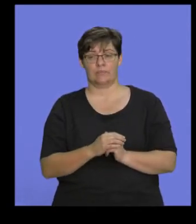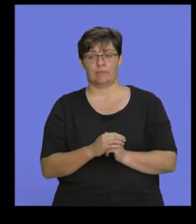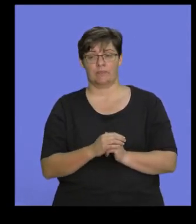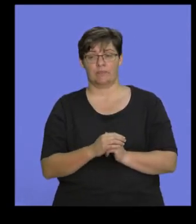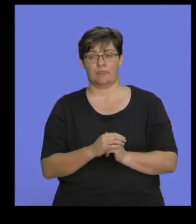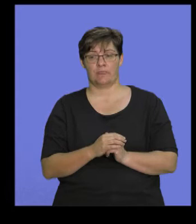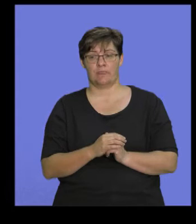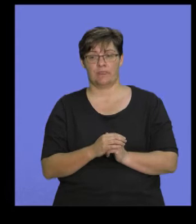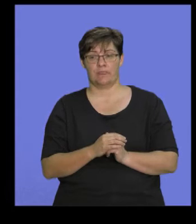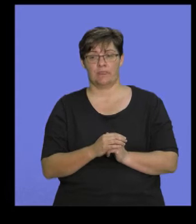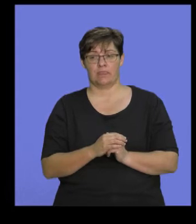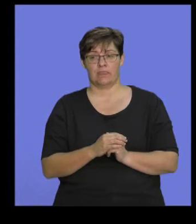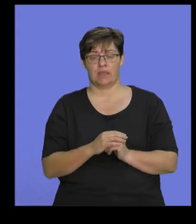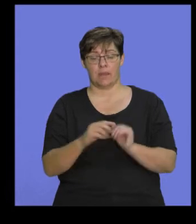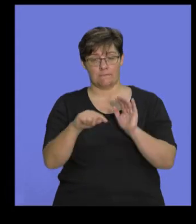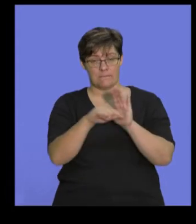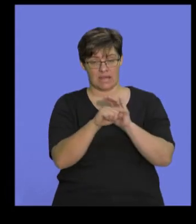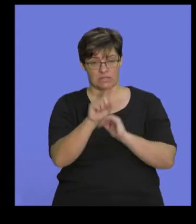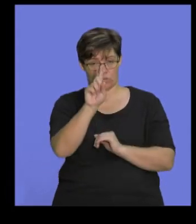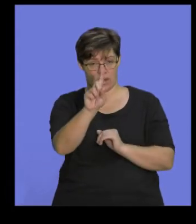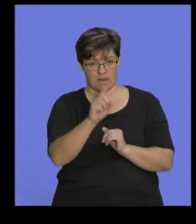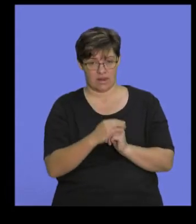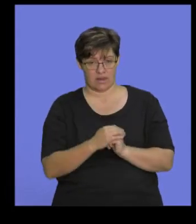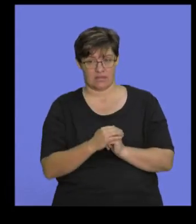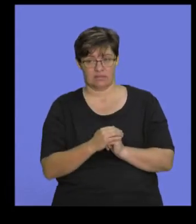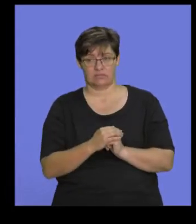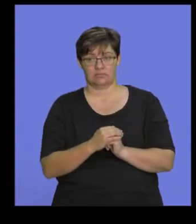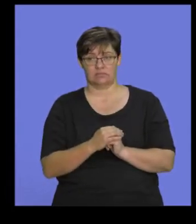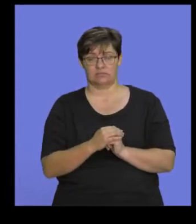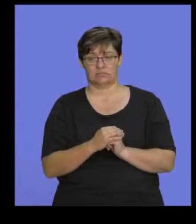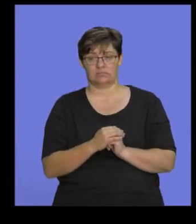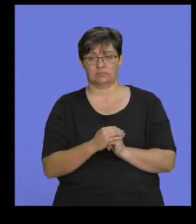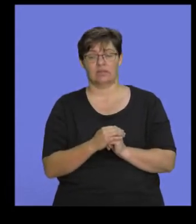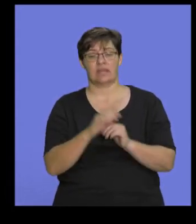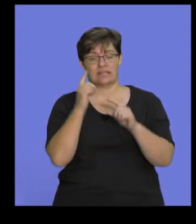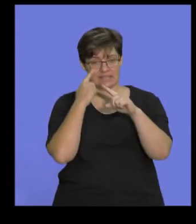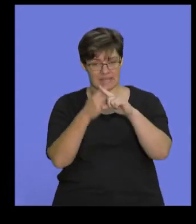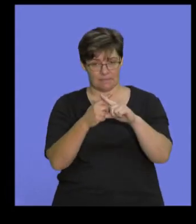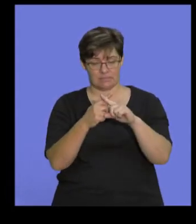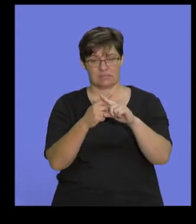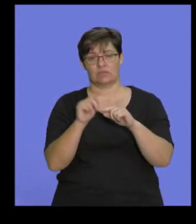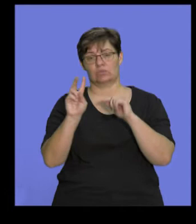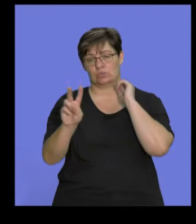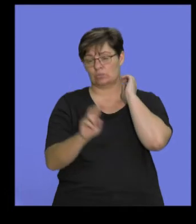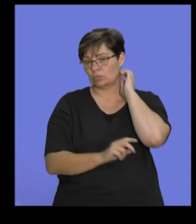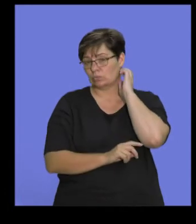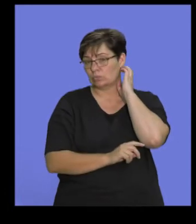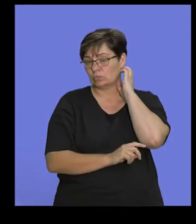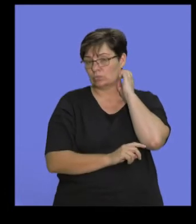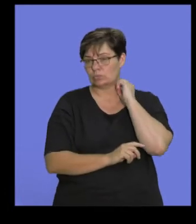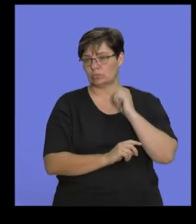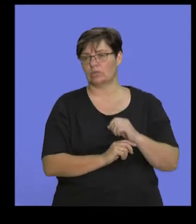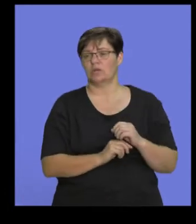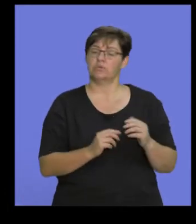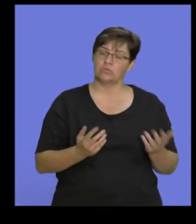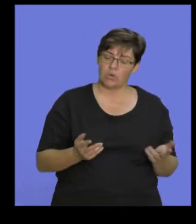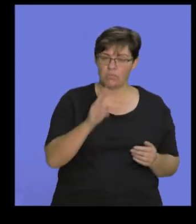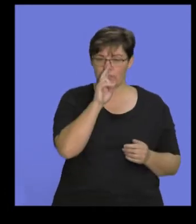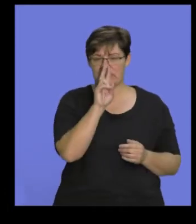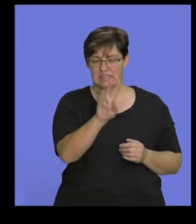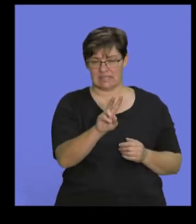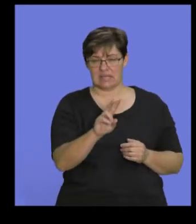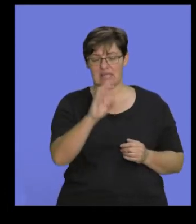first, and then minus the 1, and then multiply it by the 2 now. So you